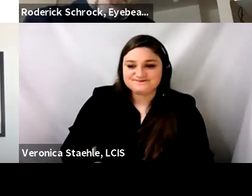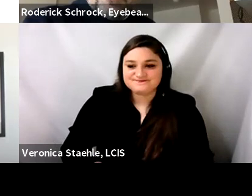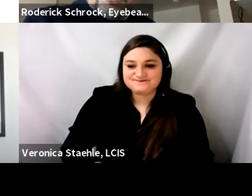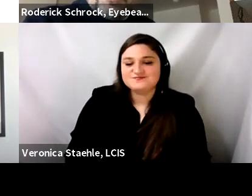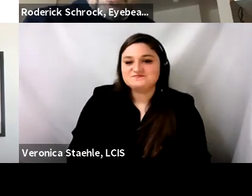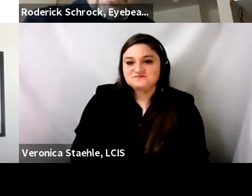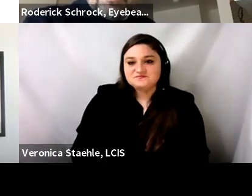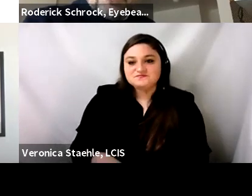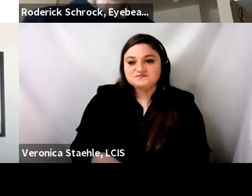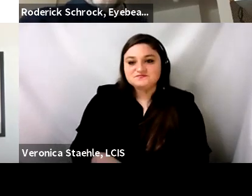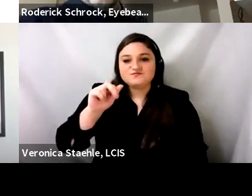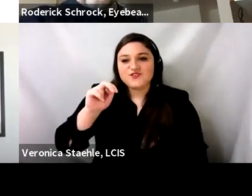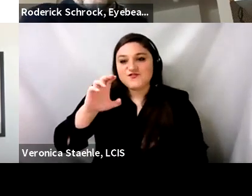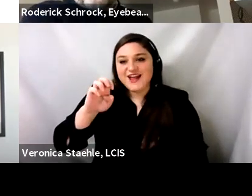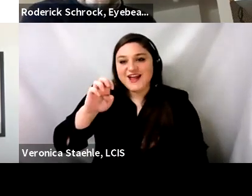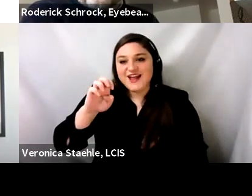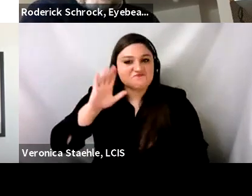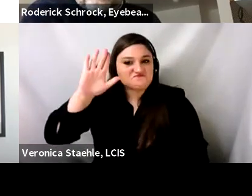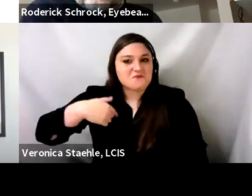I guess I'll start. Thank you, Judy.